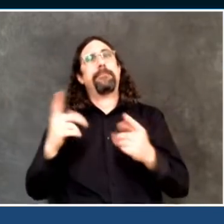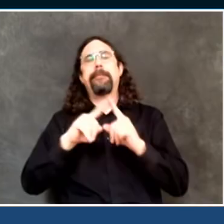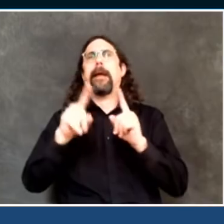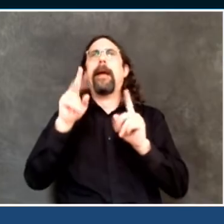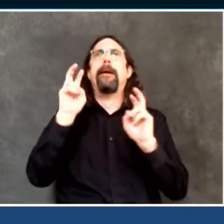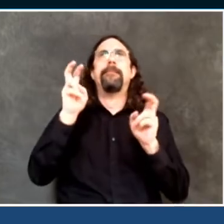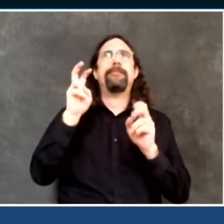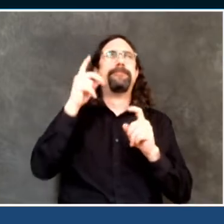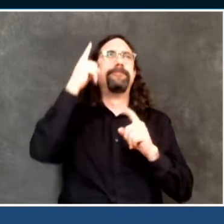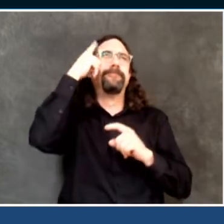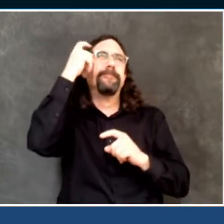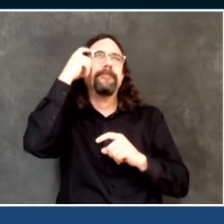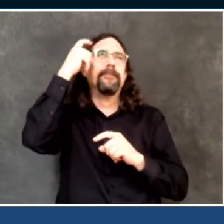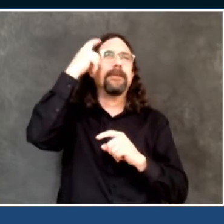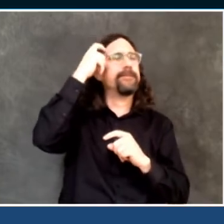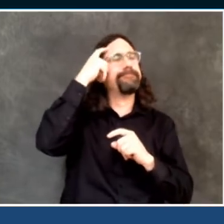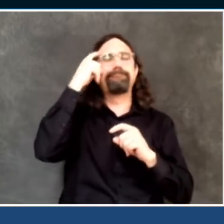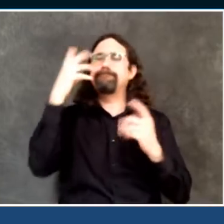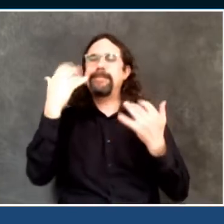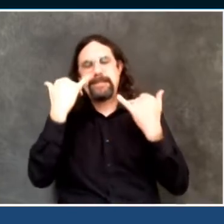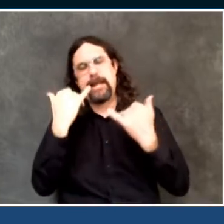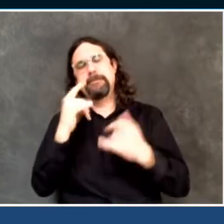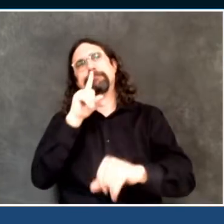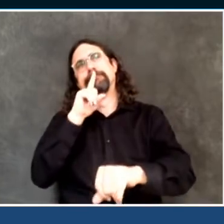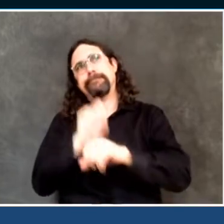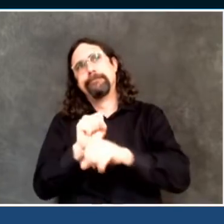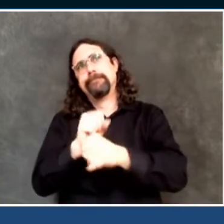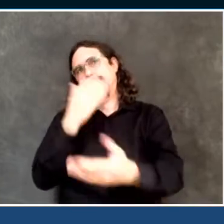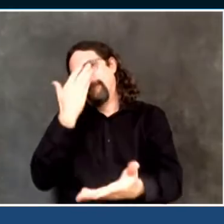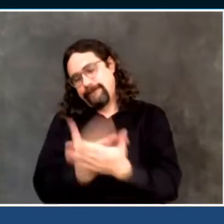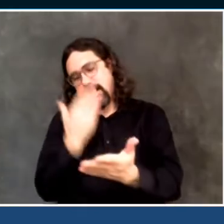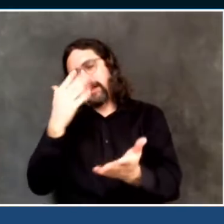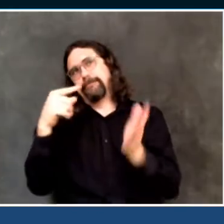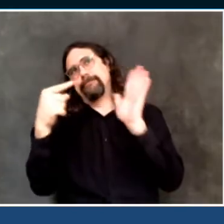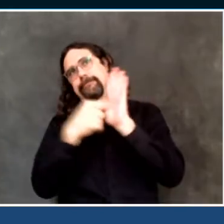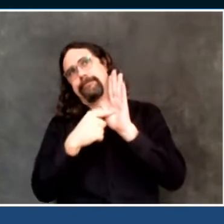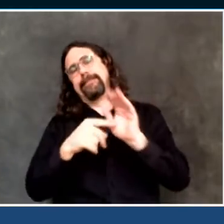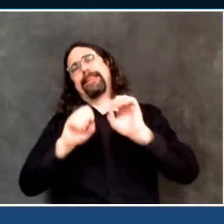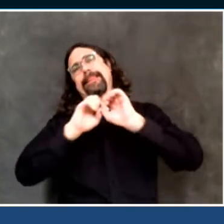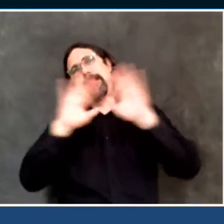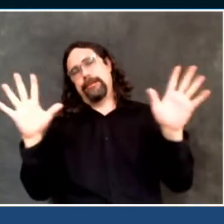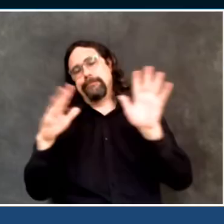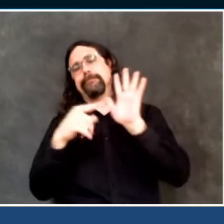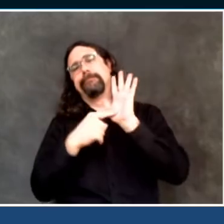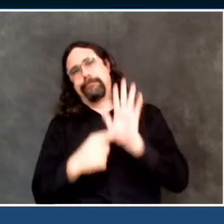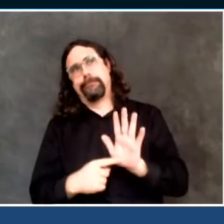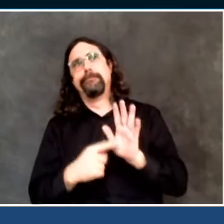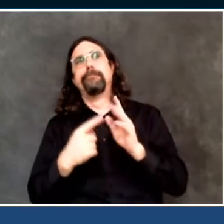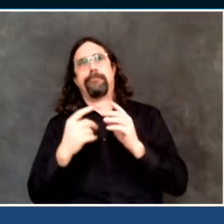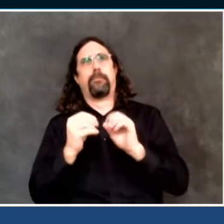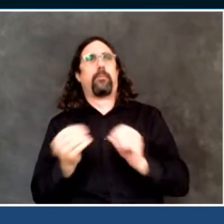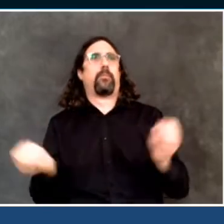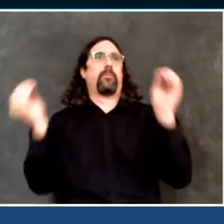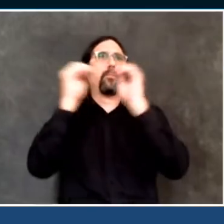again, every community feeling this pain, some communities feeling it disproportionately. We're going to help everyone. And